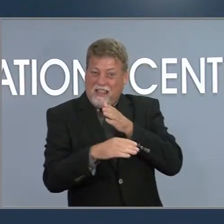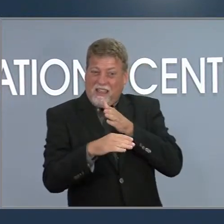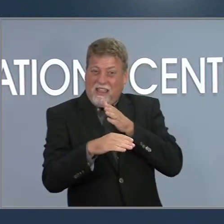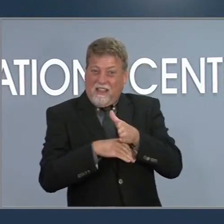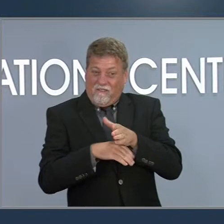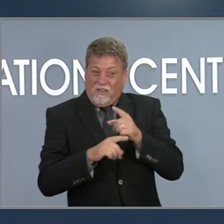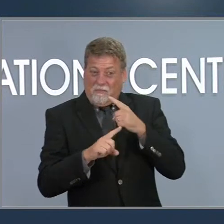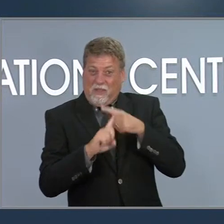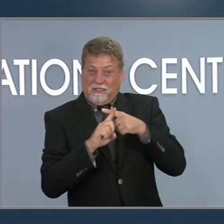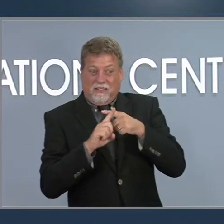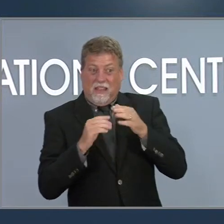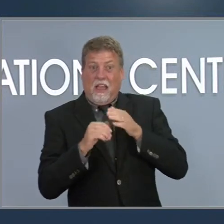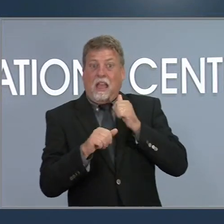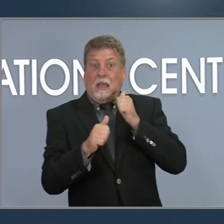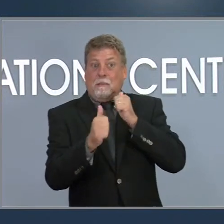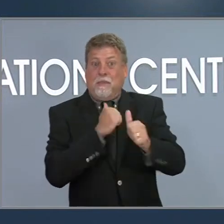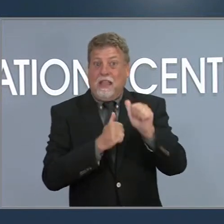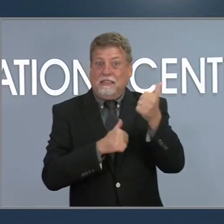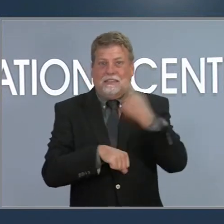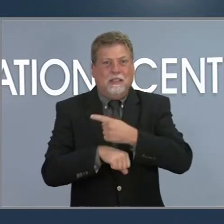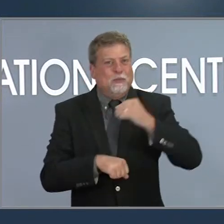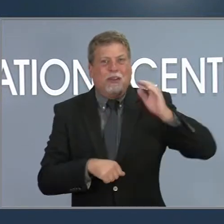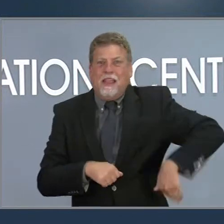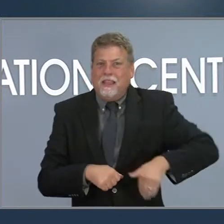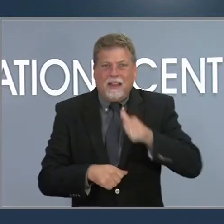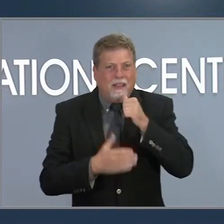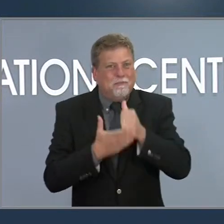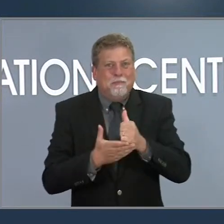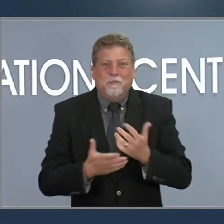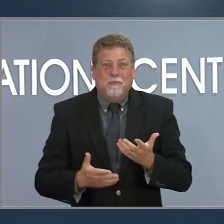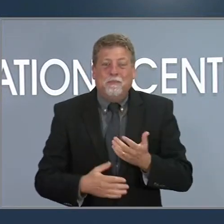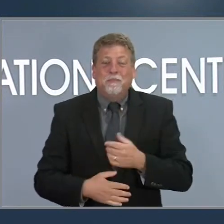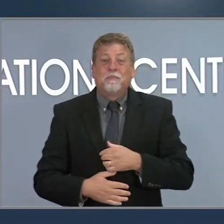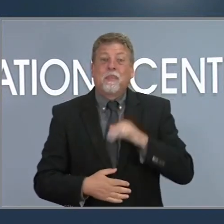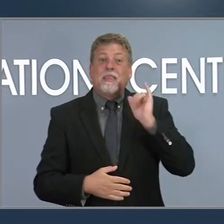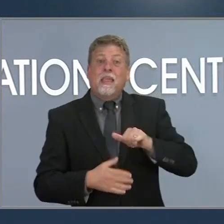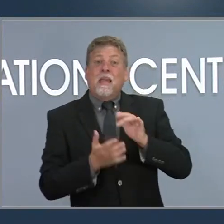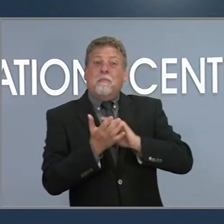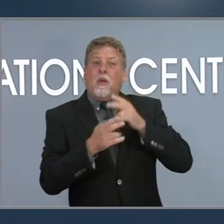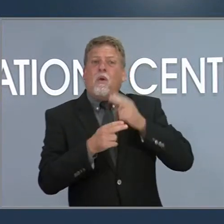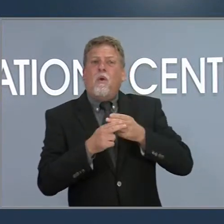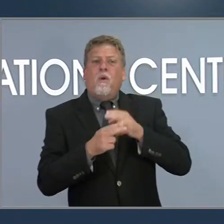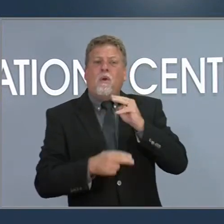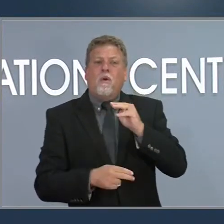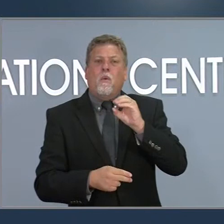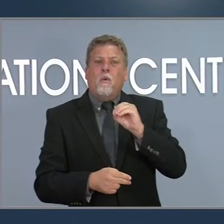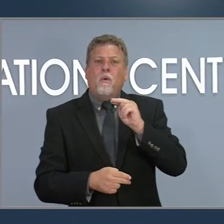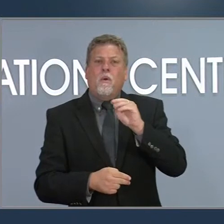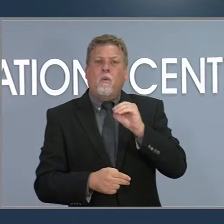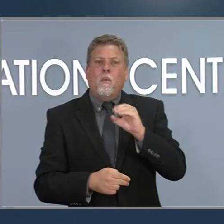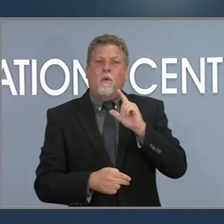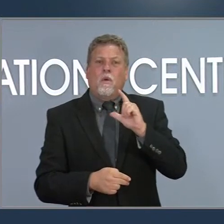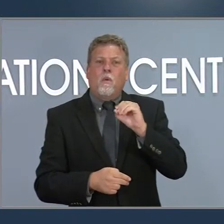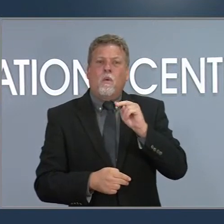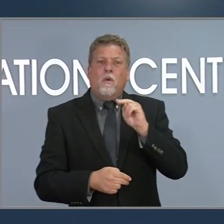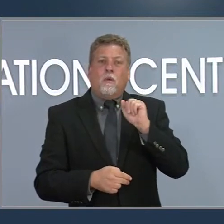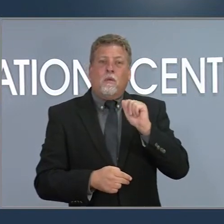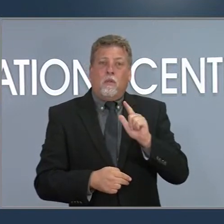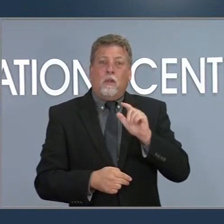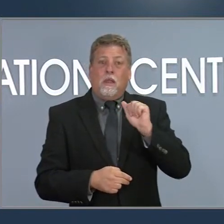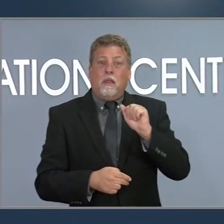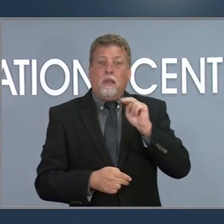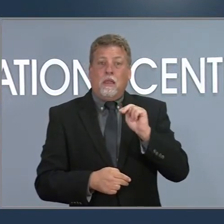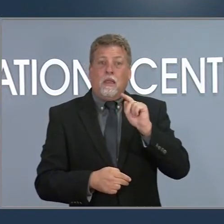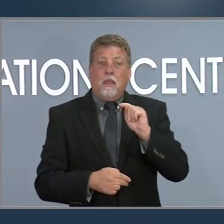While vaccines are our best protection from COVID, the treatment, this monoclonal antibody therapy, may reduce the